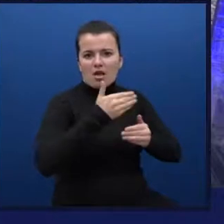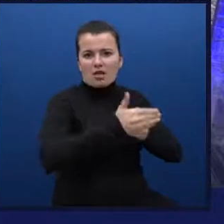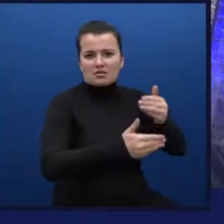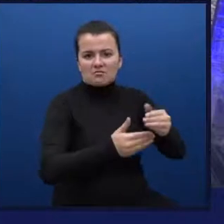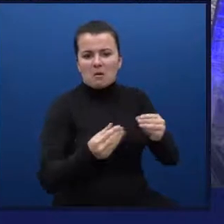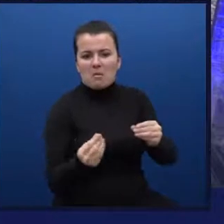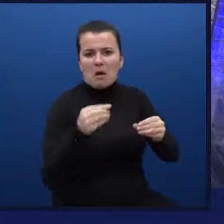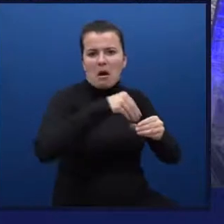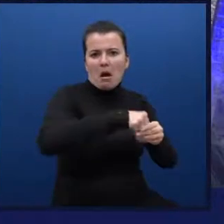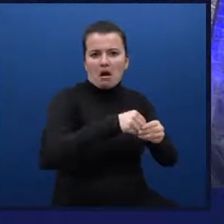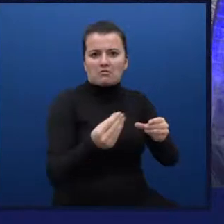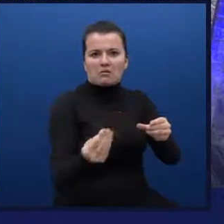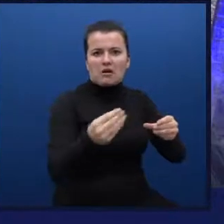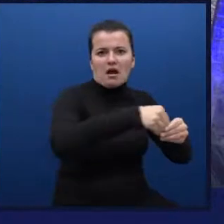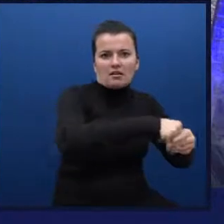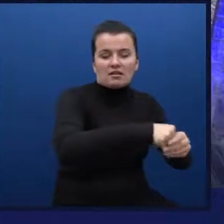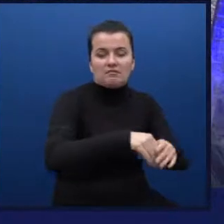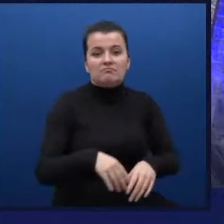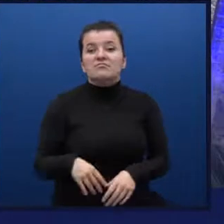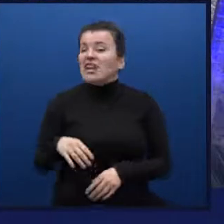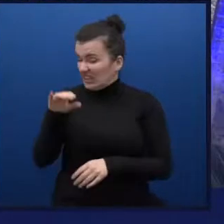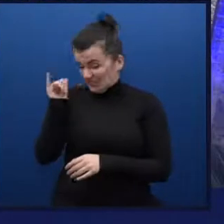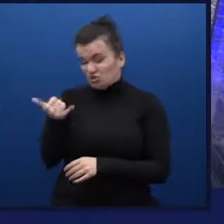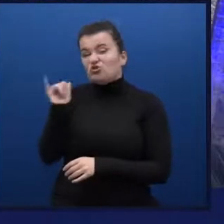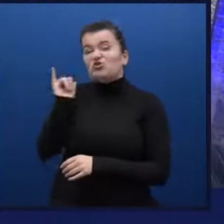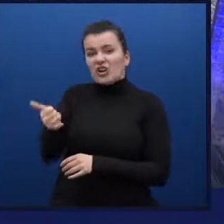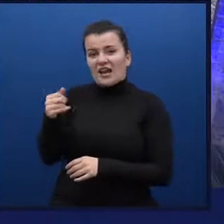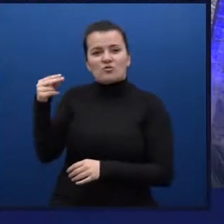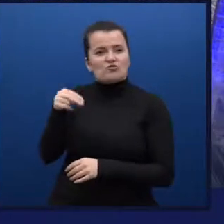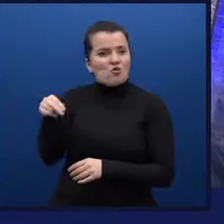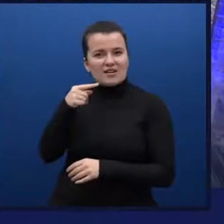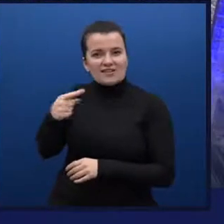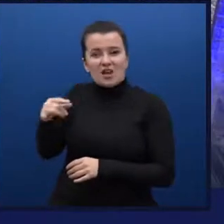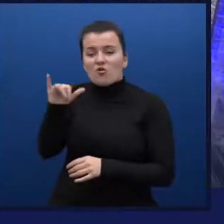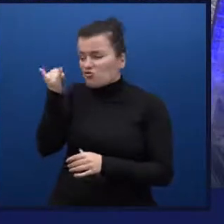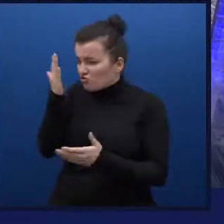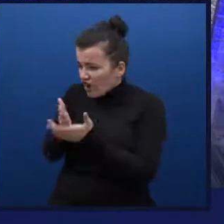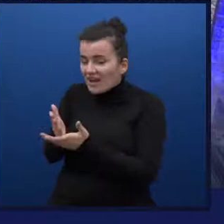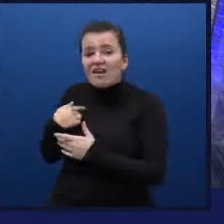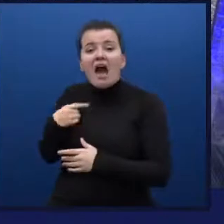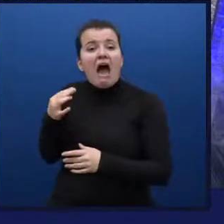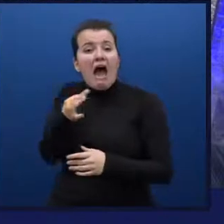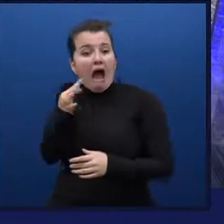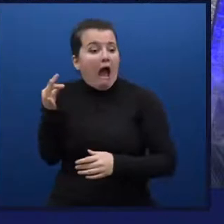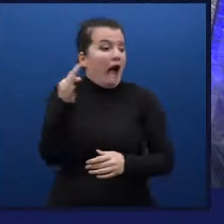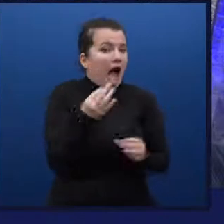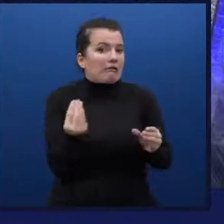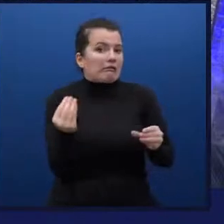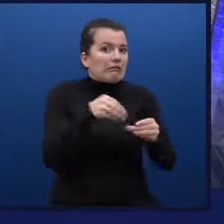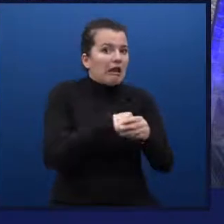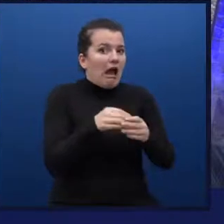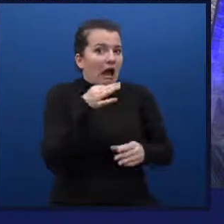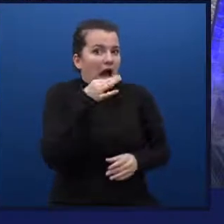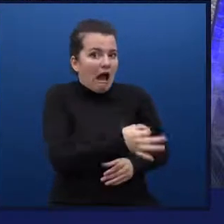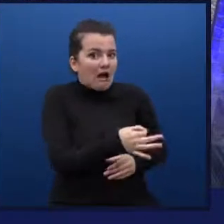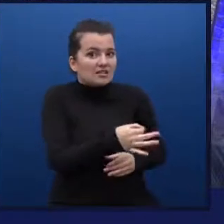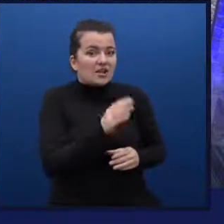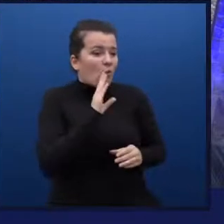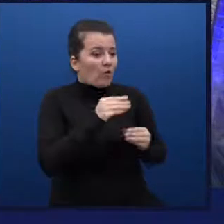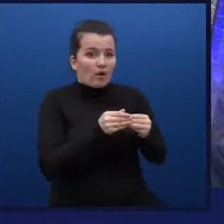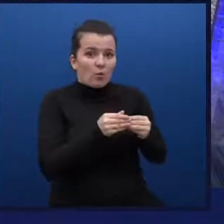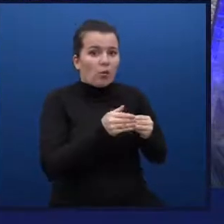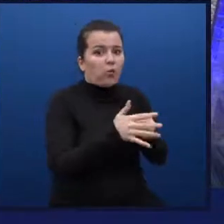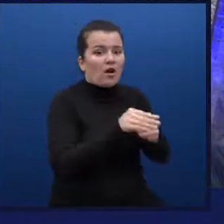And especially once you do it once, right? Like, all you have to do is ask the question one time, build one test, and it can scale across your whole